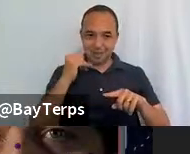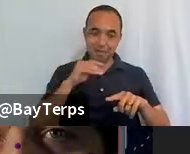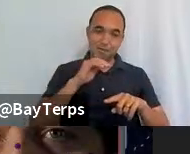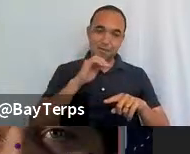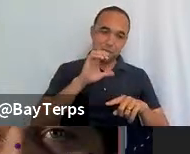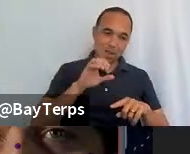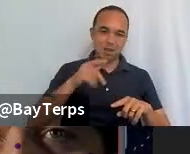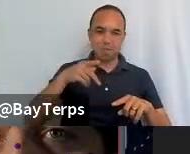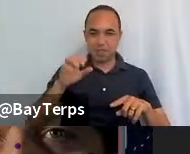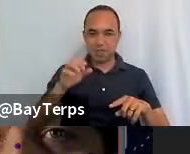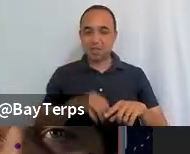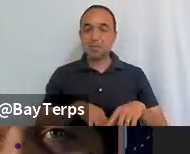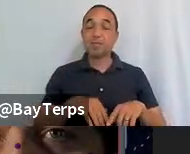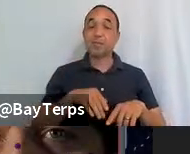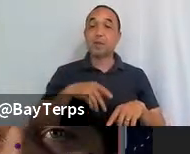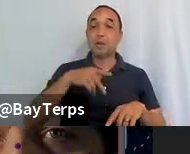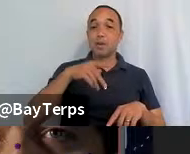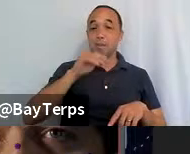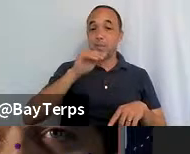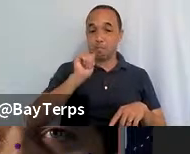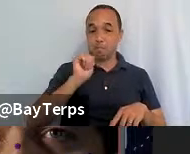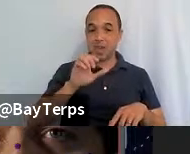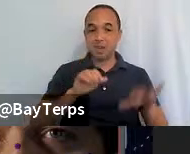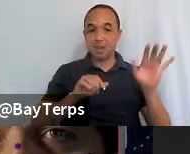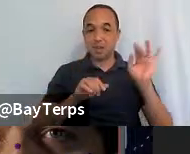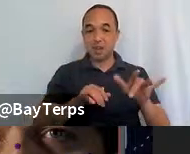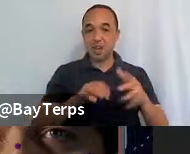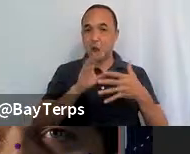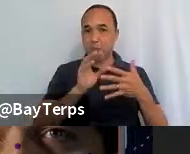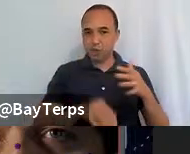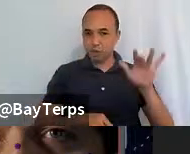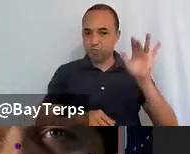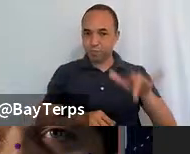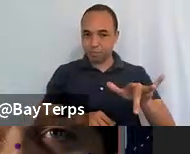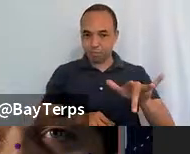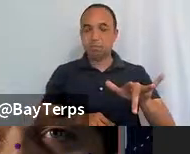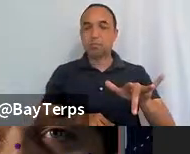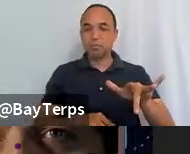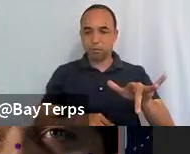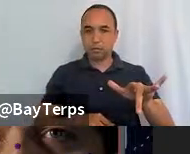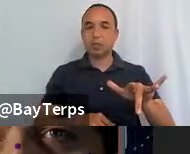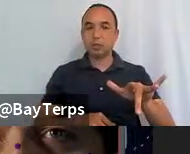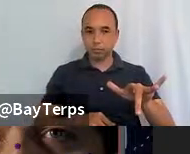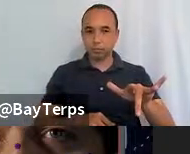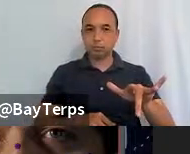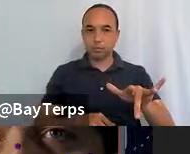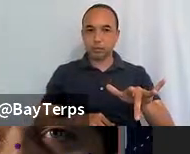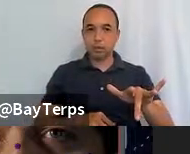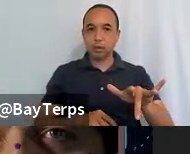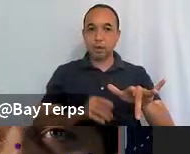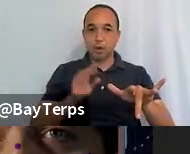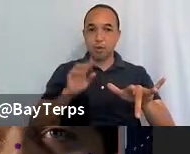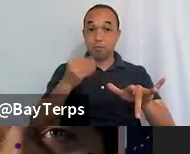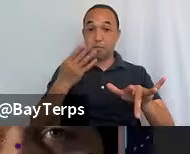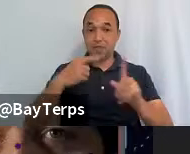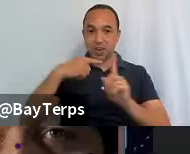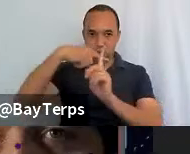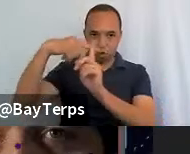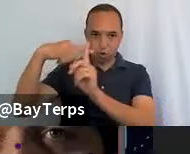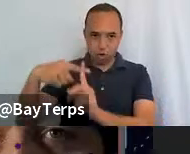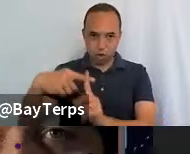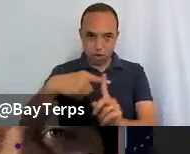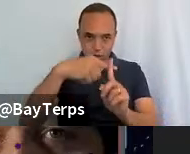PC. I am on a Mac, so I will hold down the Option key, and that gives us this target. And we're going to